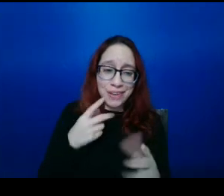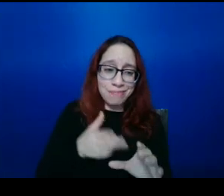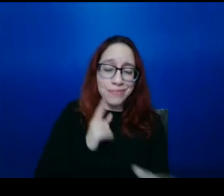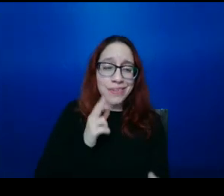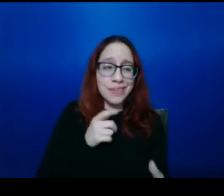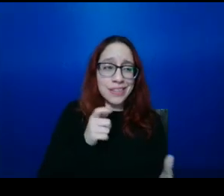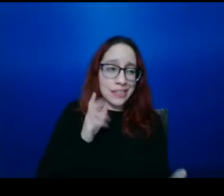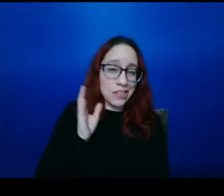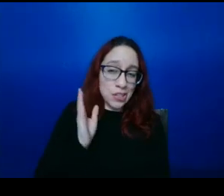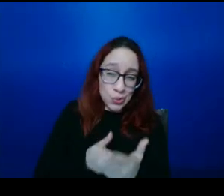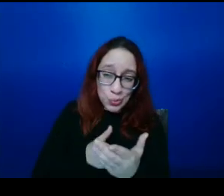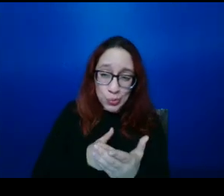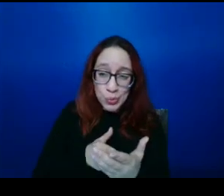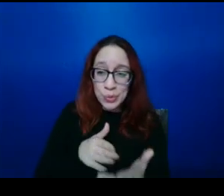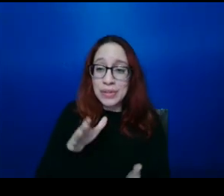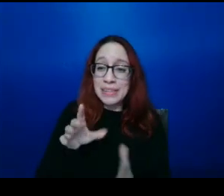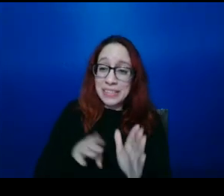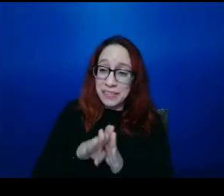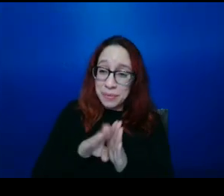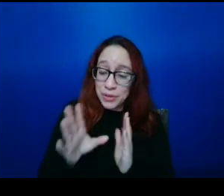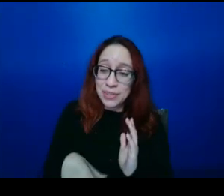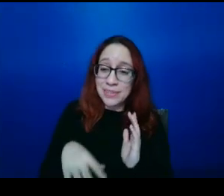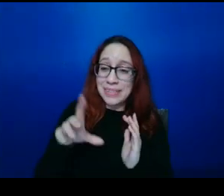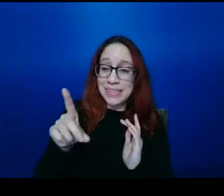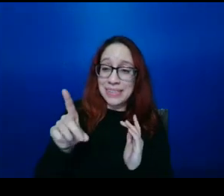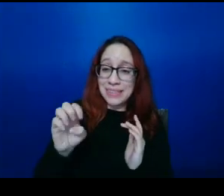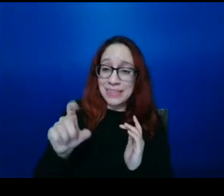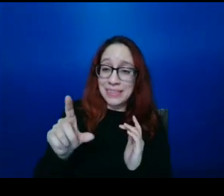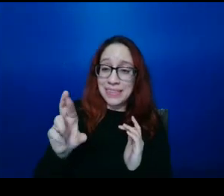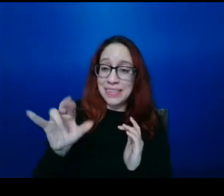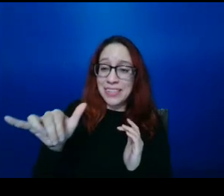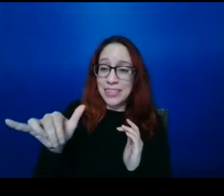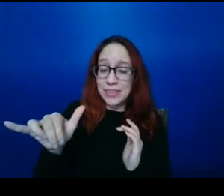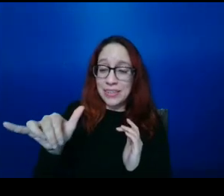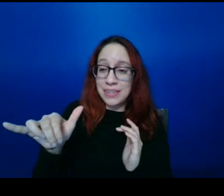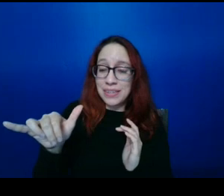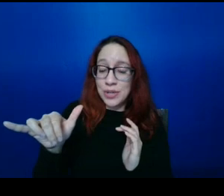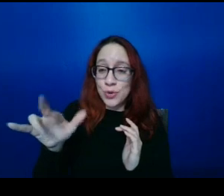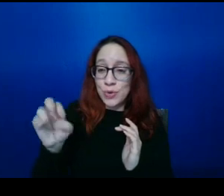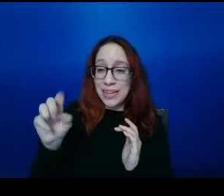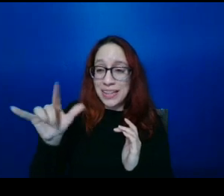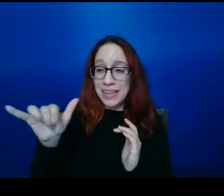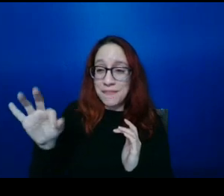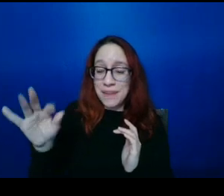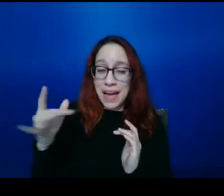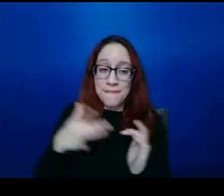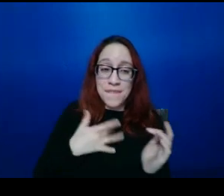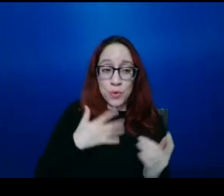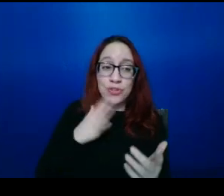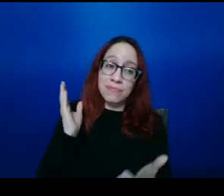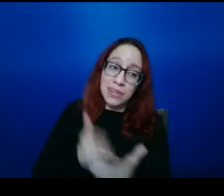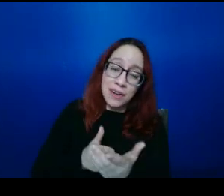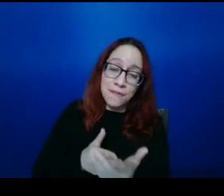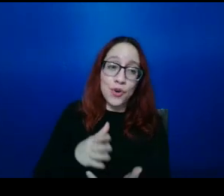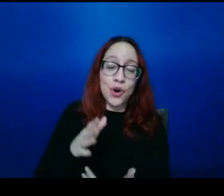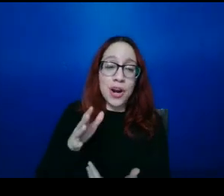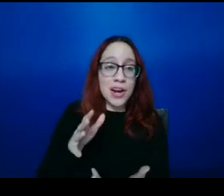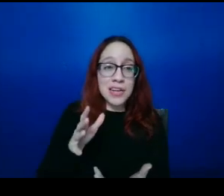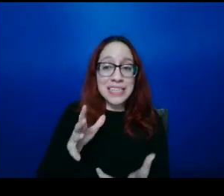the developer. I think the right thing to do would have been to sue for breach of contract, for damages, and to get our land back. That would be the